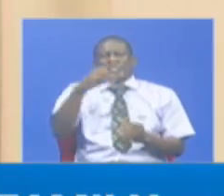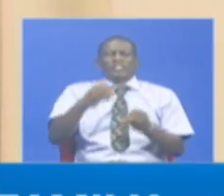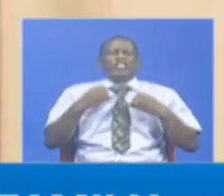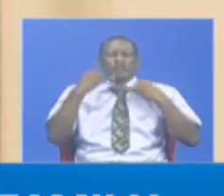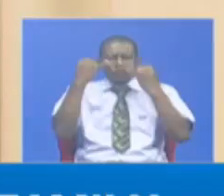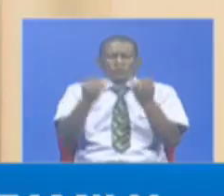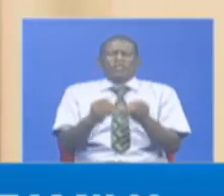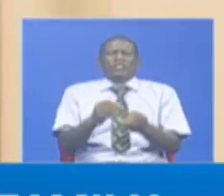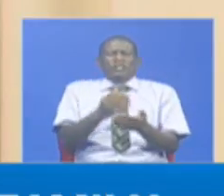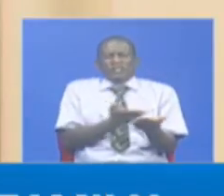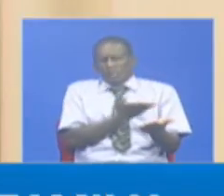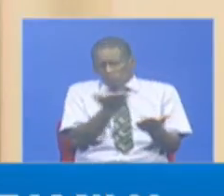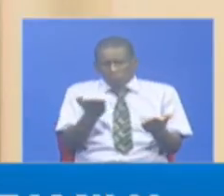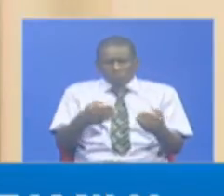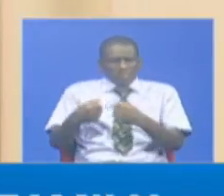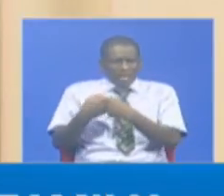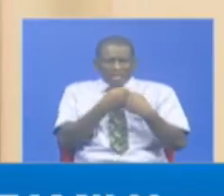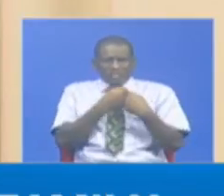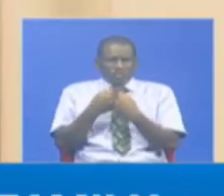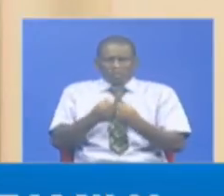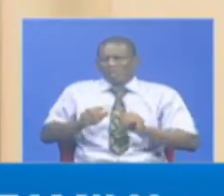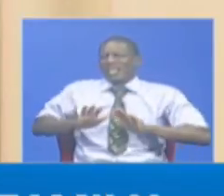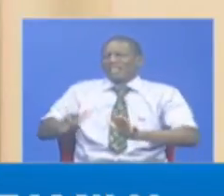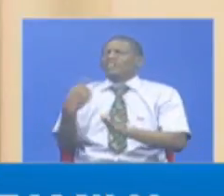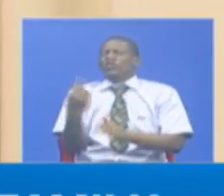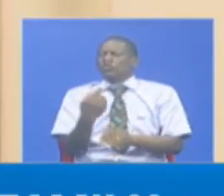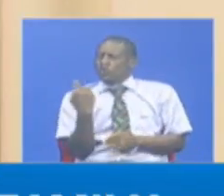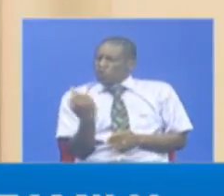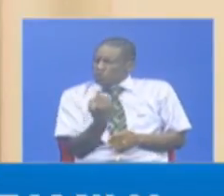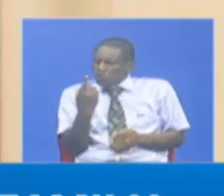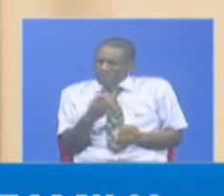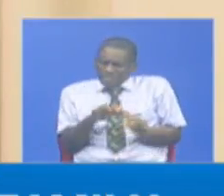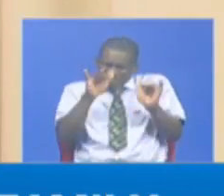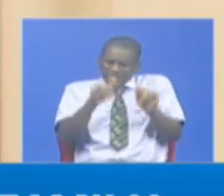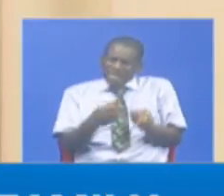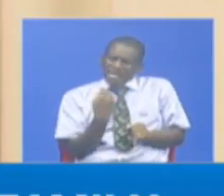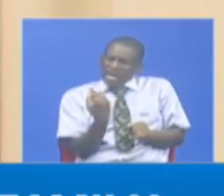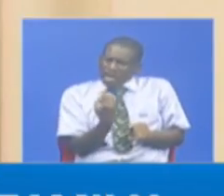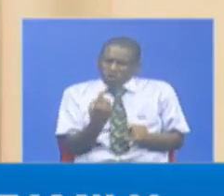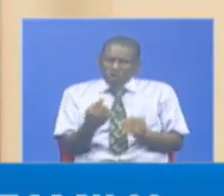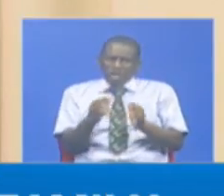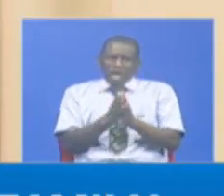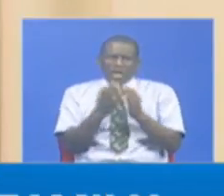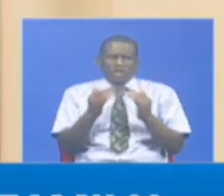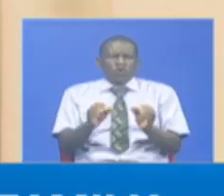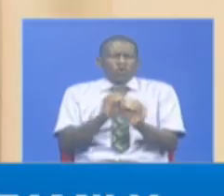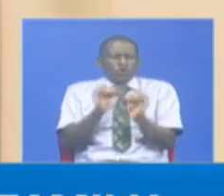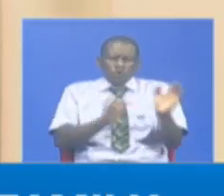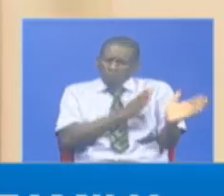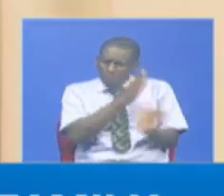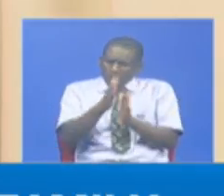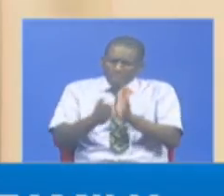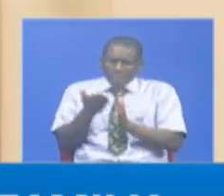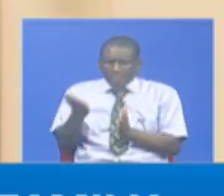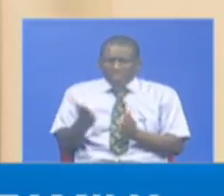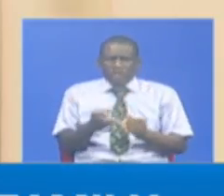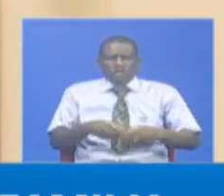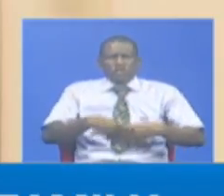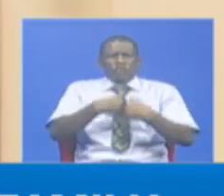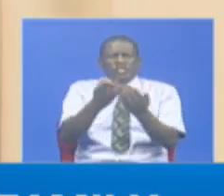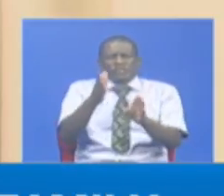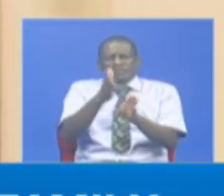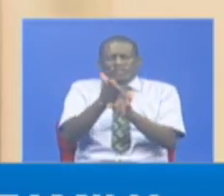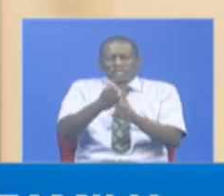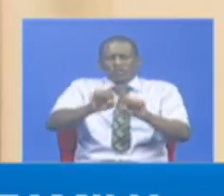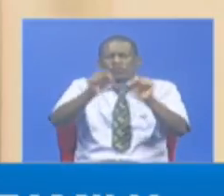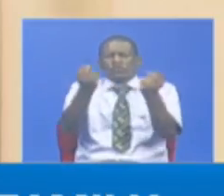even be struggling with abandonment, loneliness, isolation, and no measures have been put in place to provide psychosocial